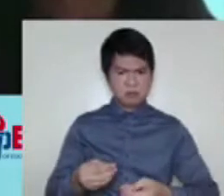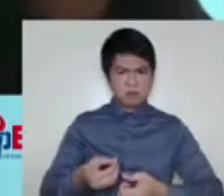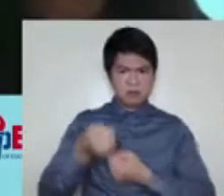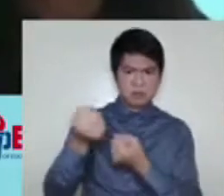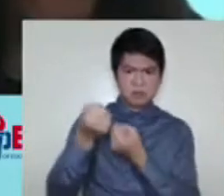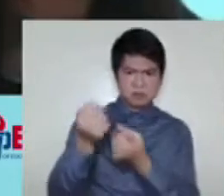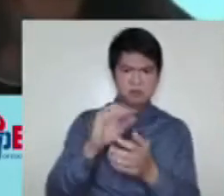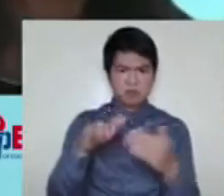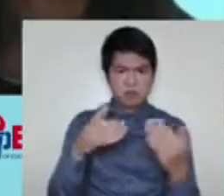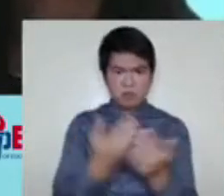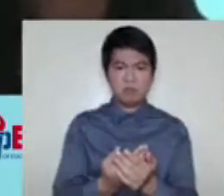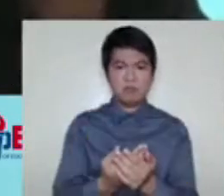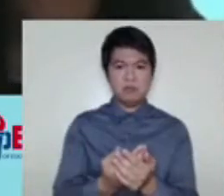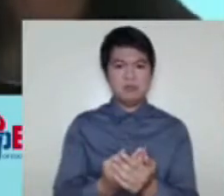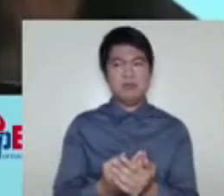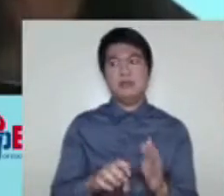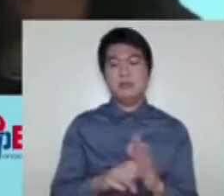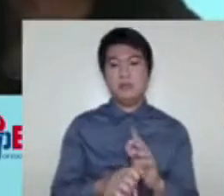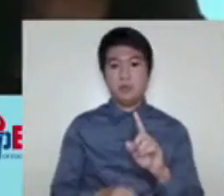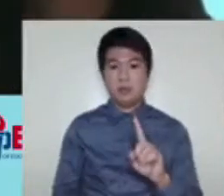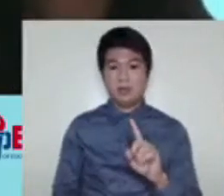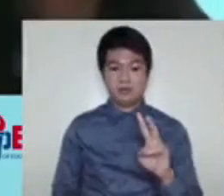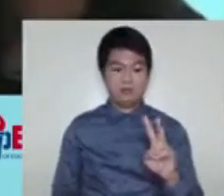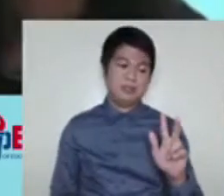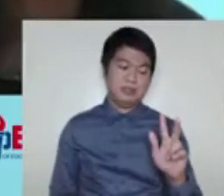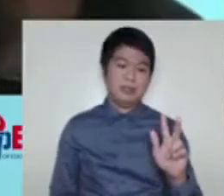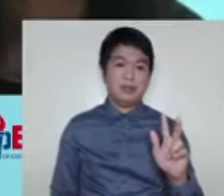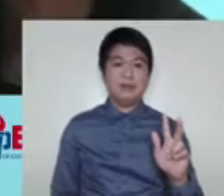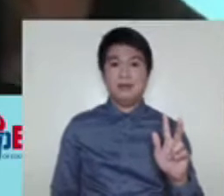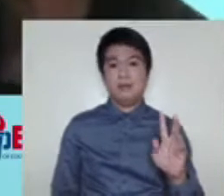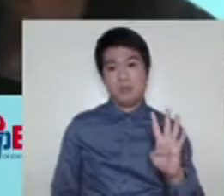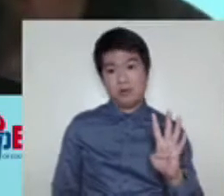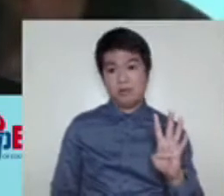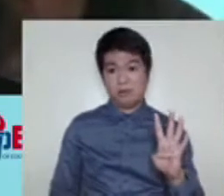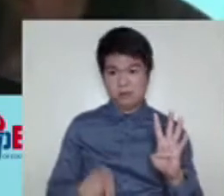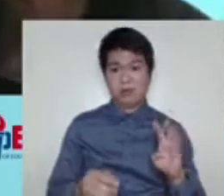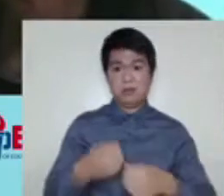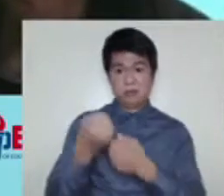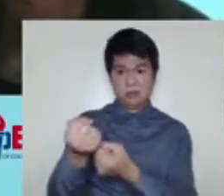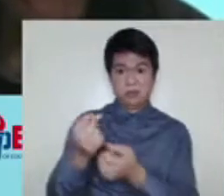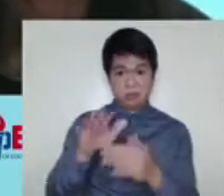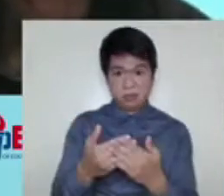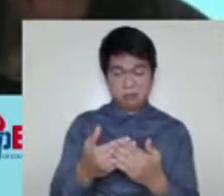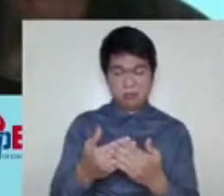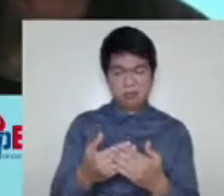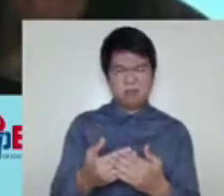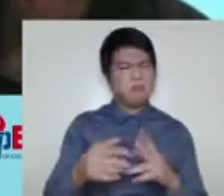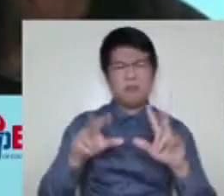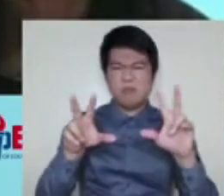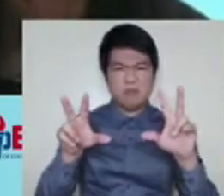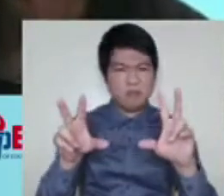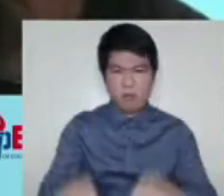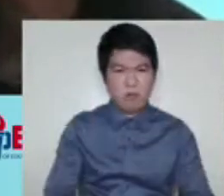MOV 1, 2, 3, and 4. Do they need to submit all? The answer is no. So whatever is